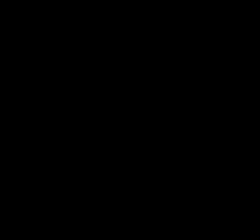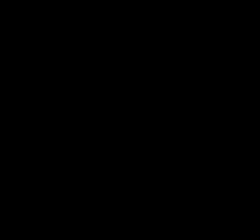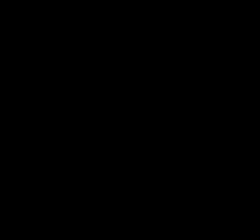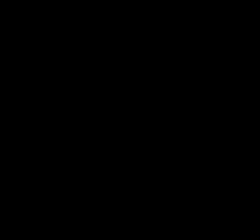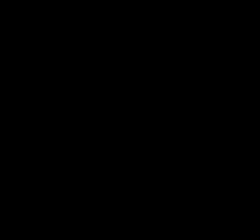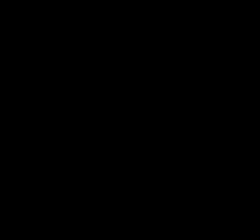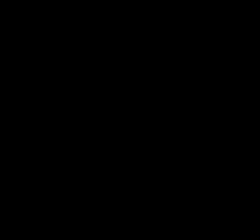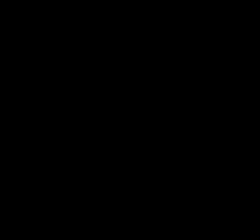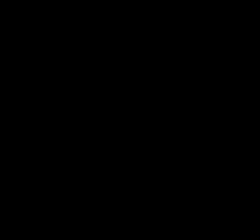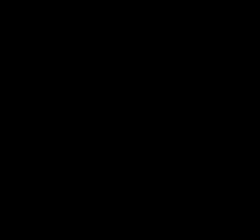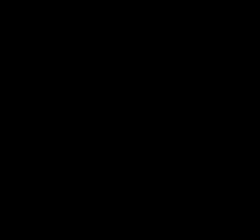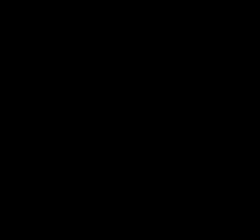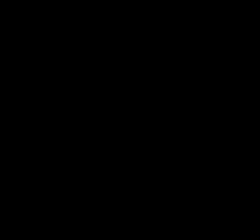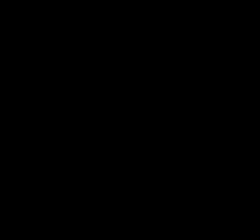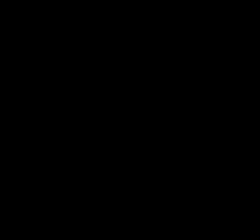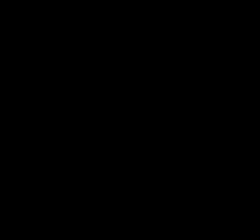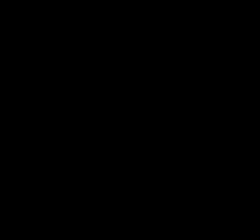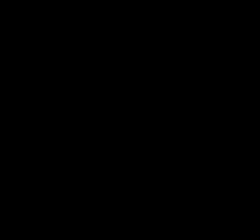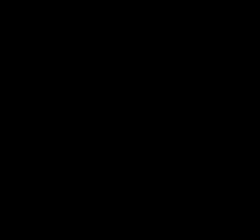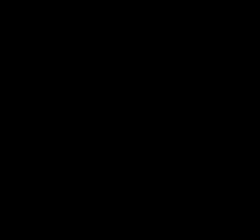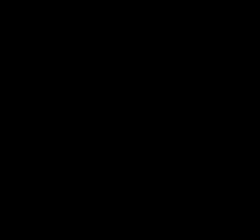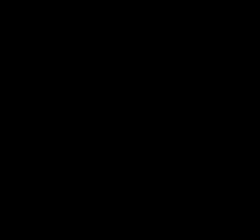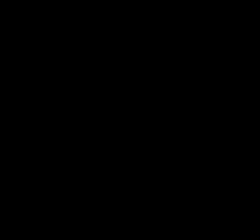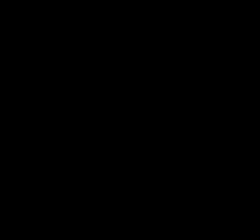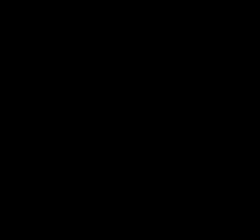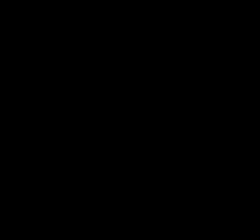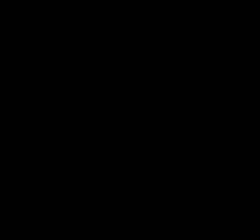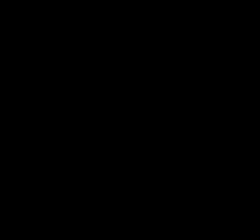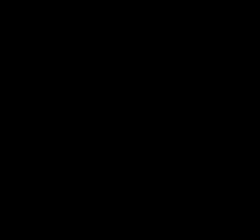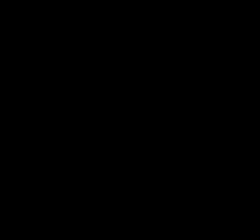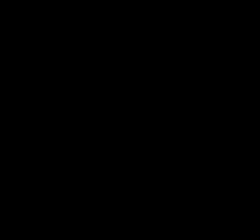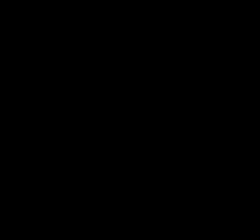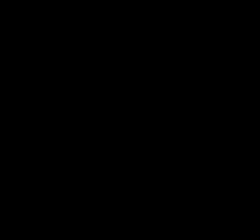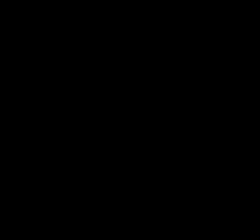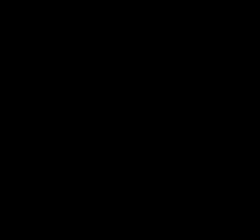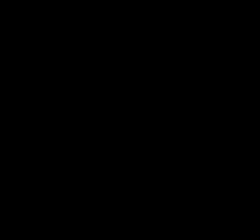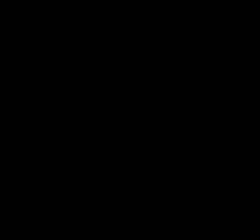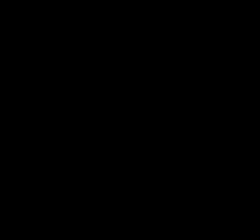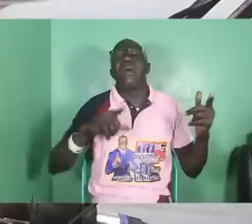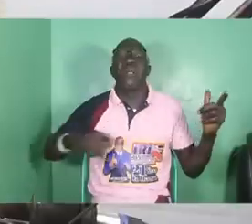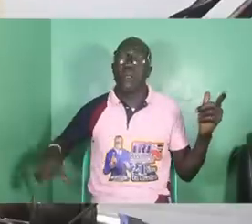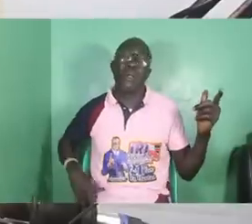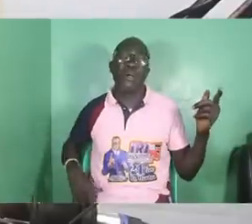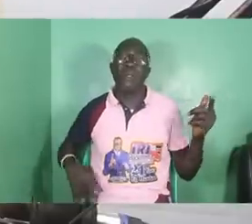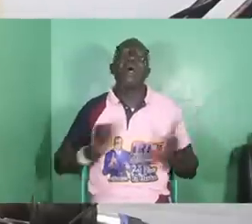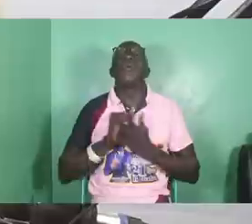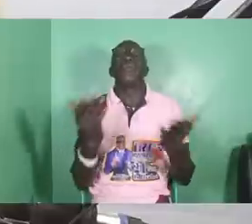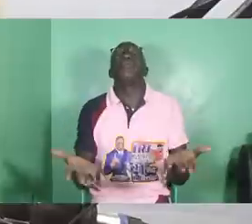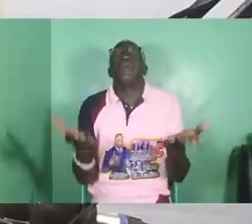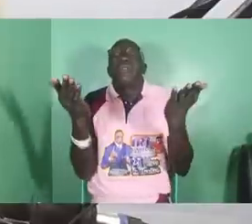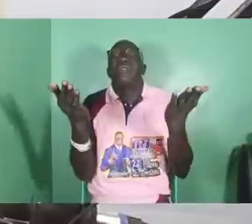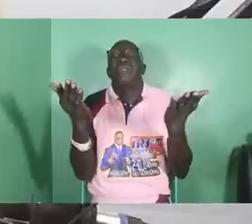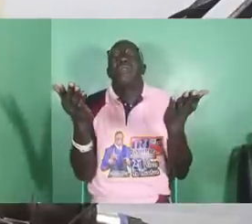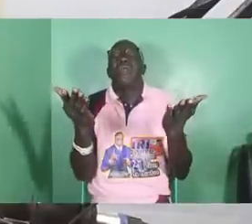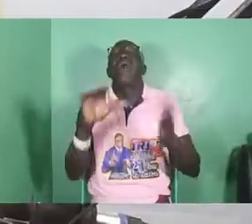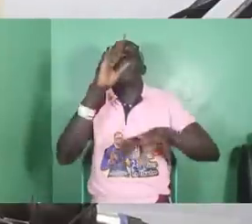anu mi ni anu mi Ebe se dadi e se e pe fun wa o se o Lift up